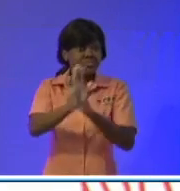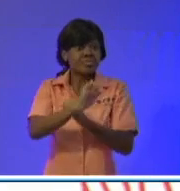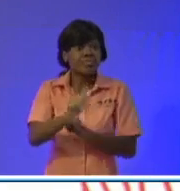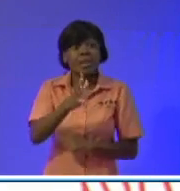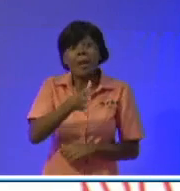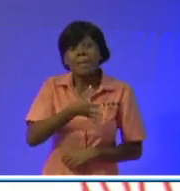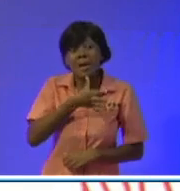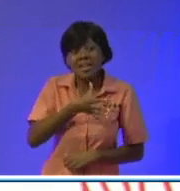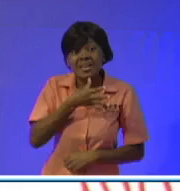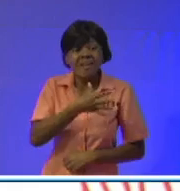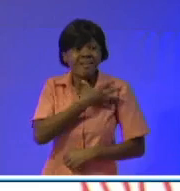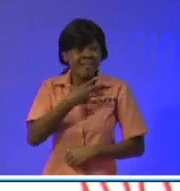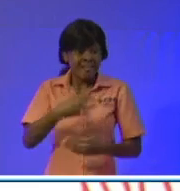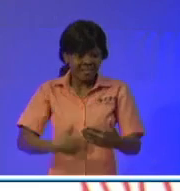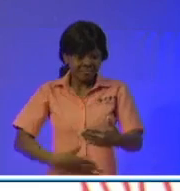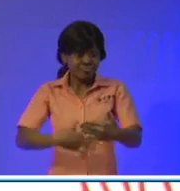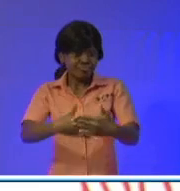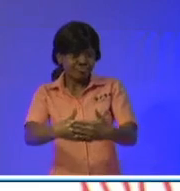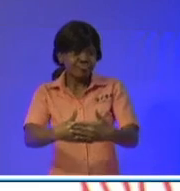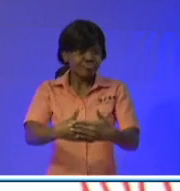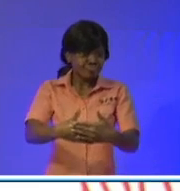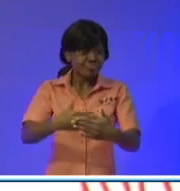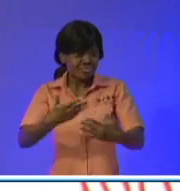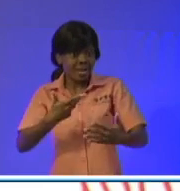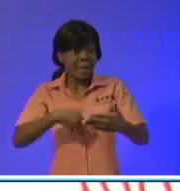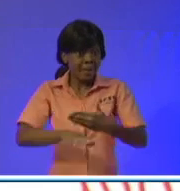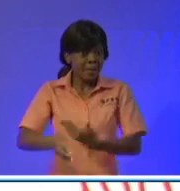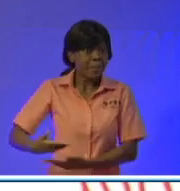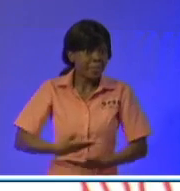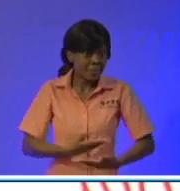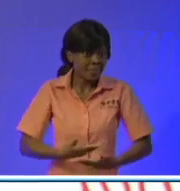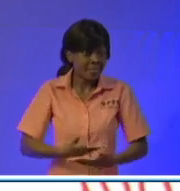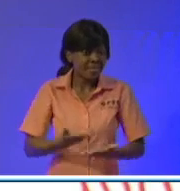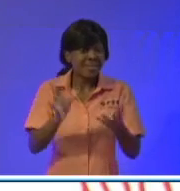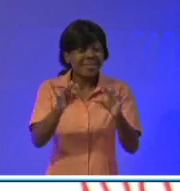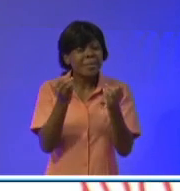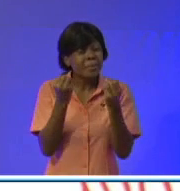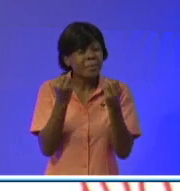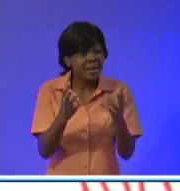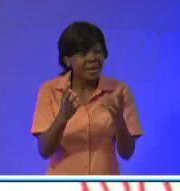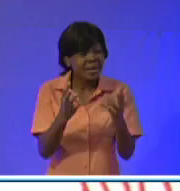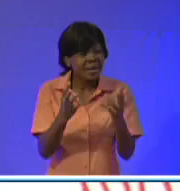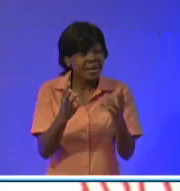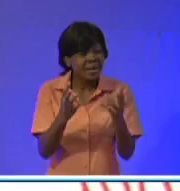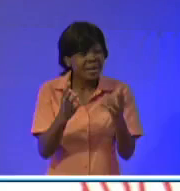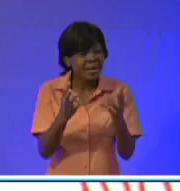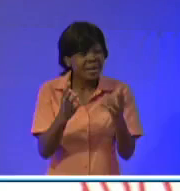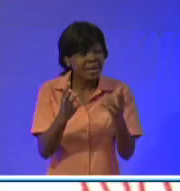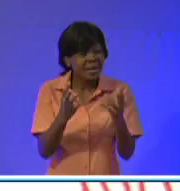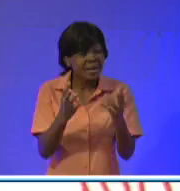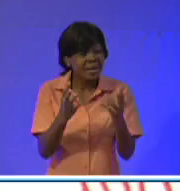they're bringing COVID into their home and infecting these higher risk